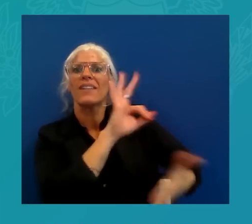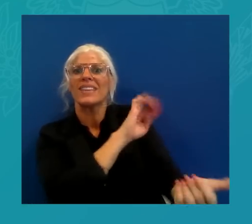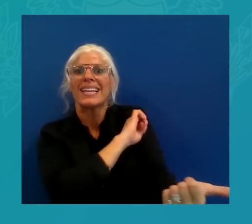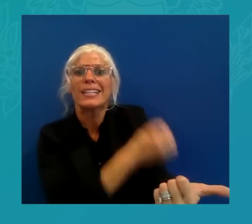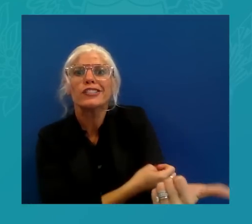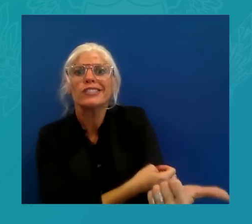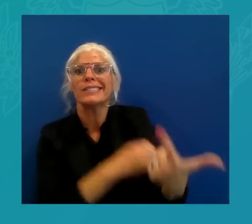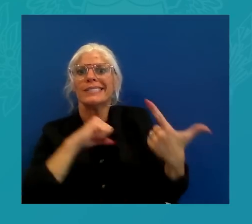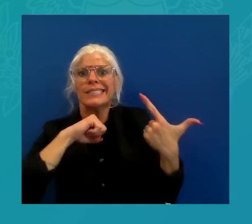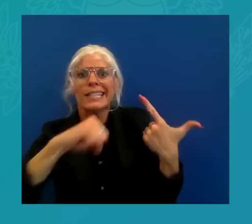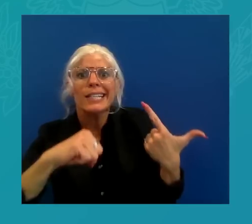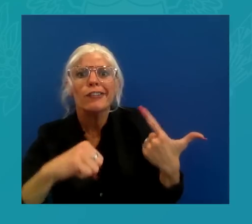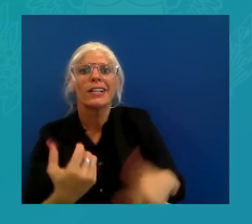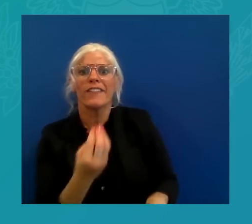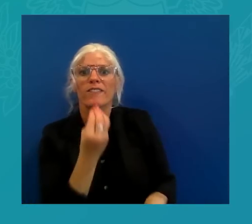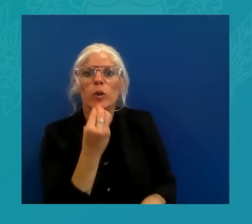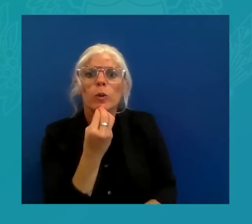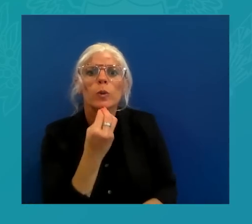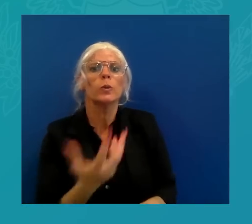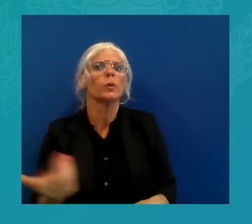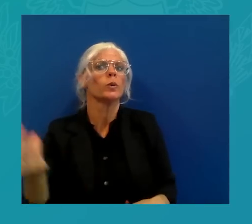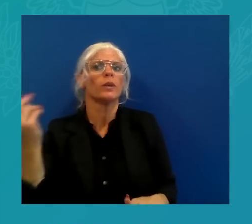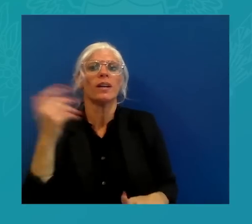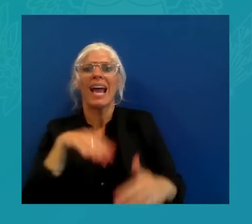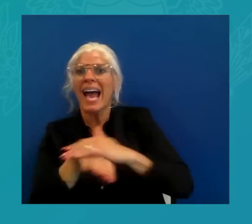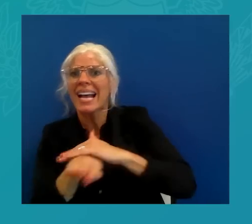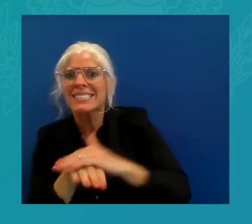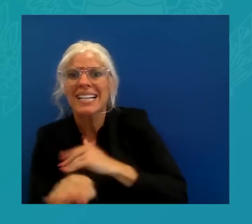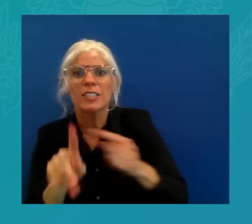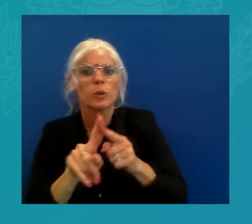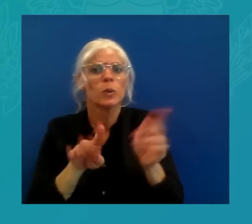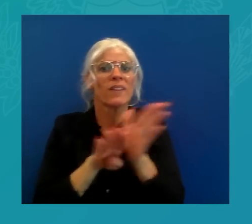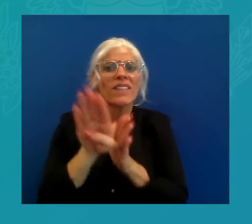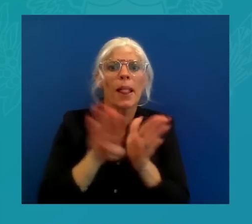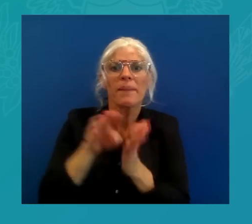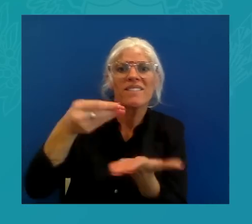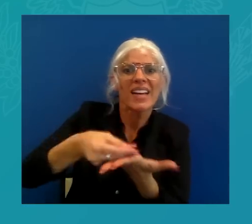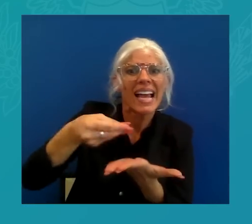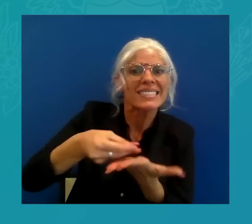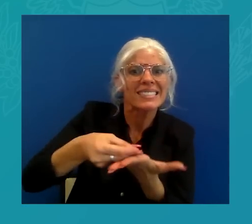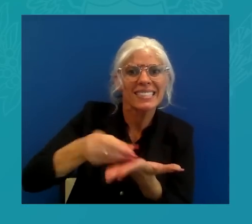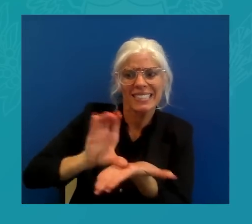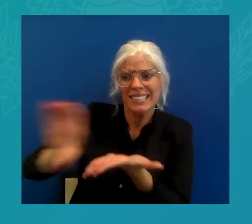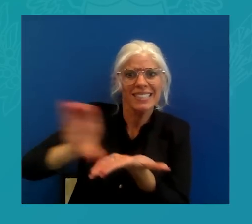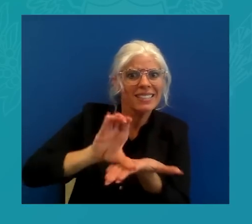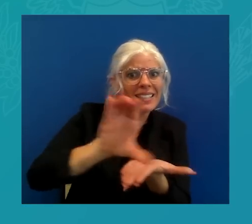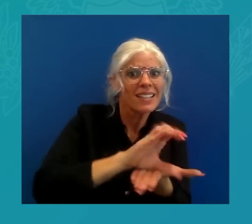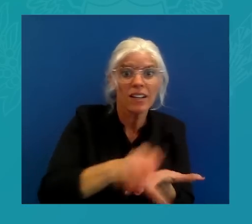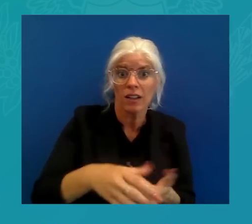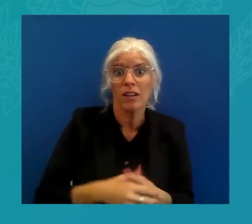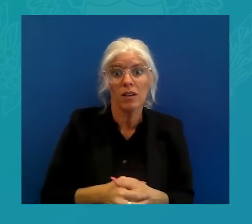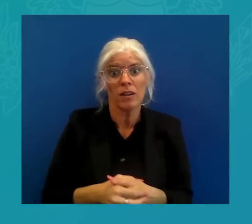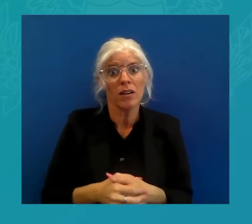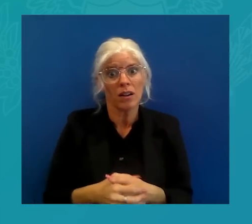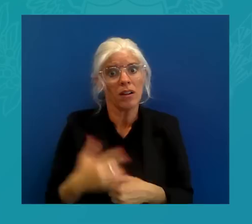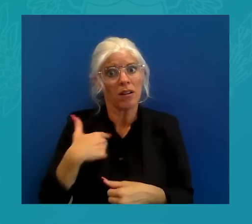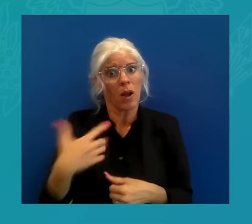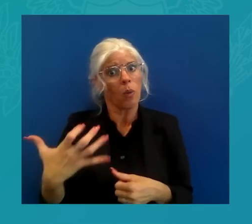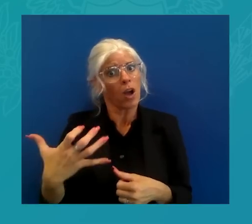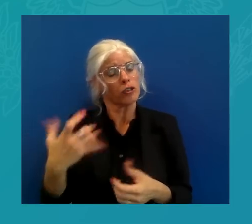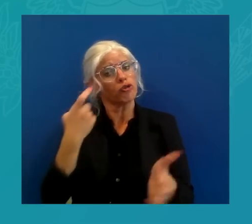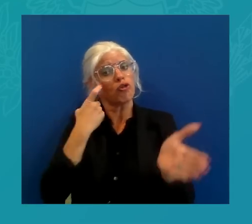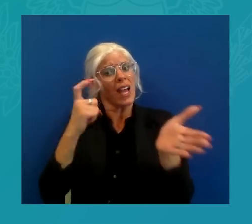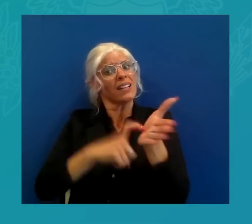security, food security, and access to development financing. I also wish to acknowledge the U.S. Caribbean Partnership to